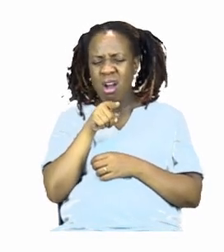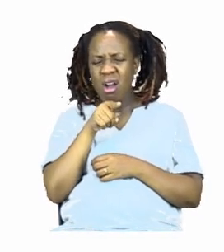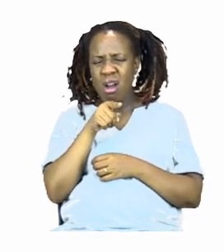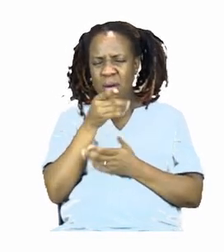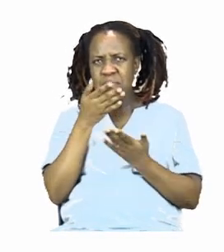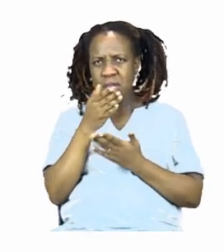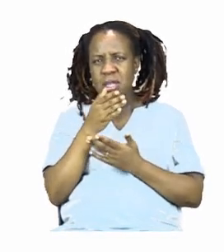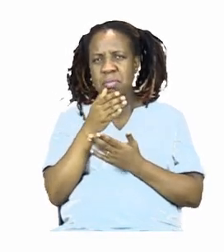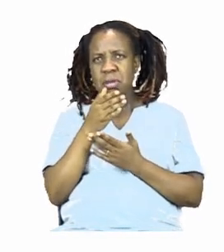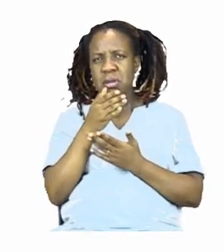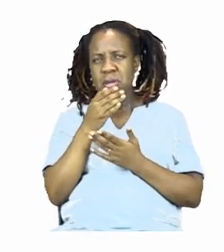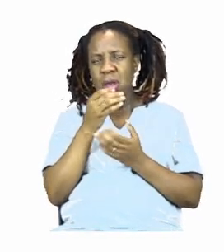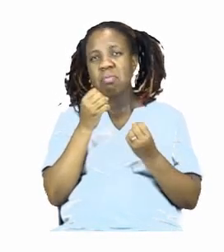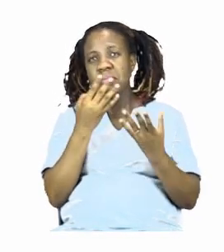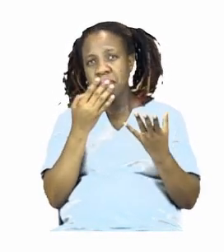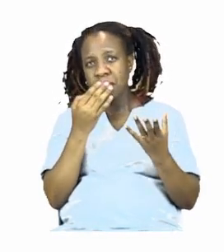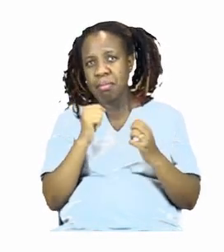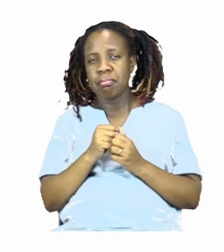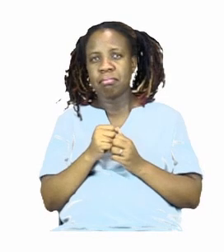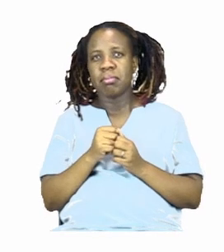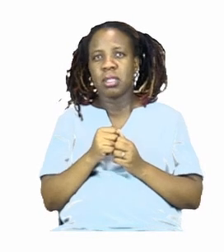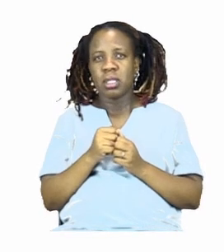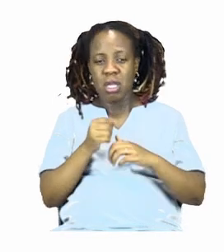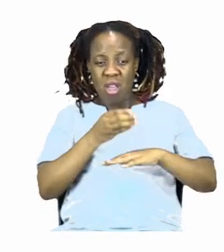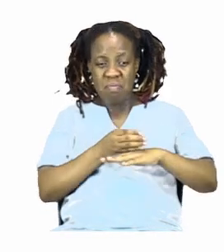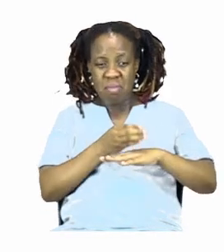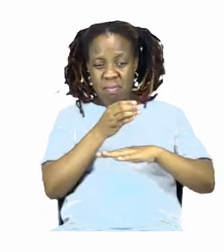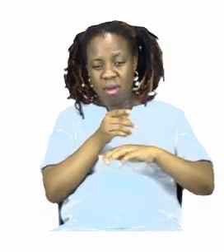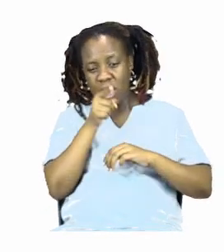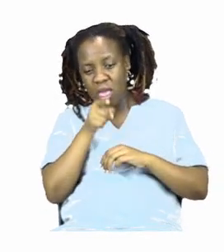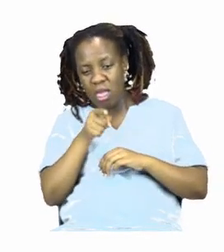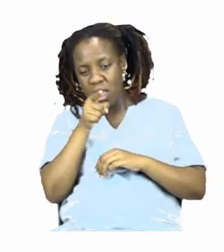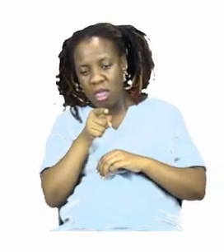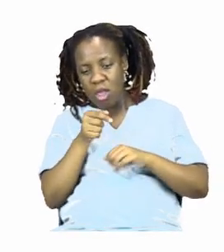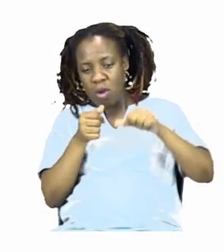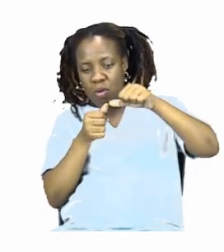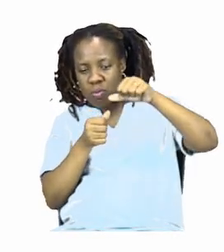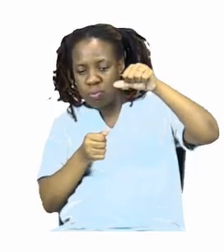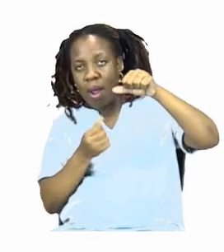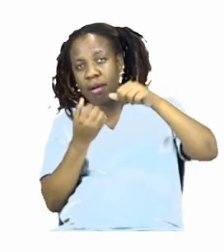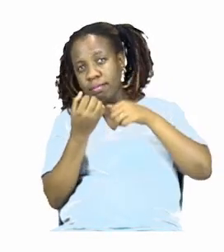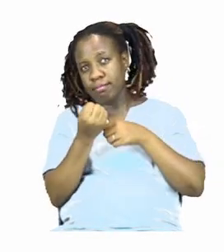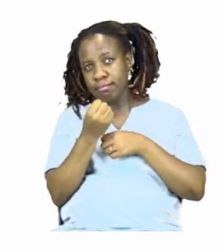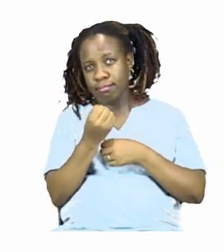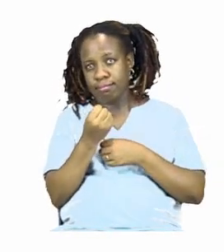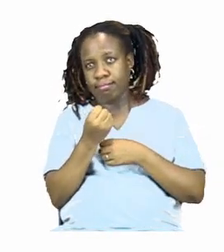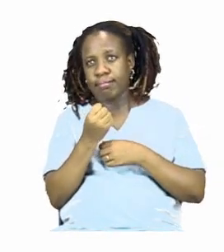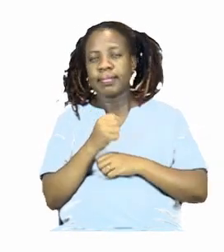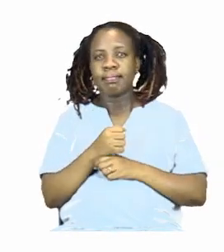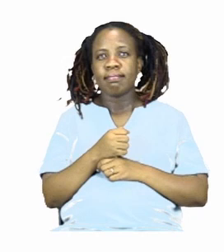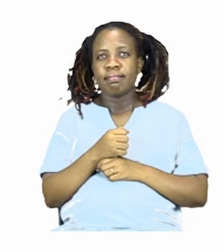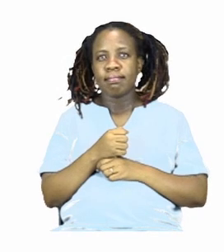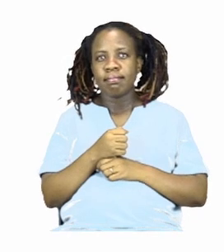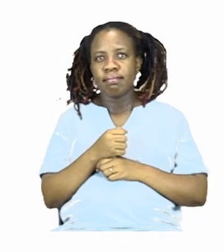little arrow or little line next to each item or next to each container.